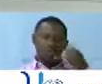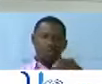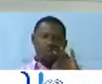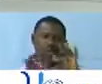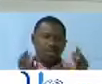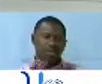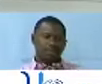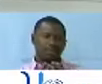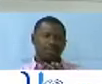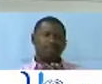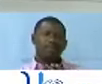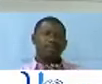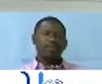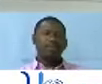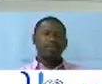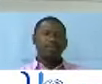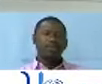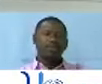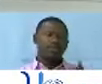arrest